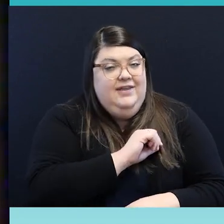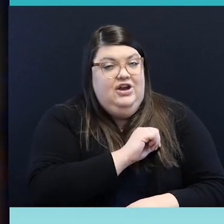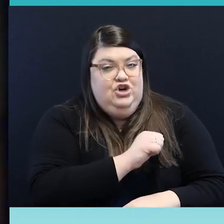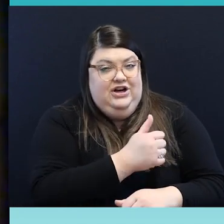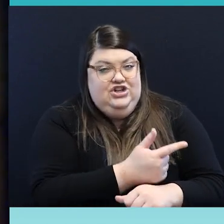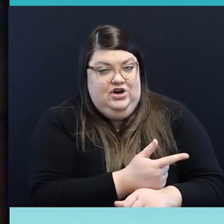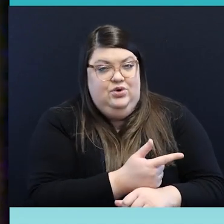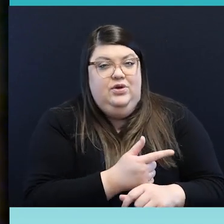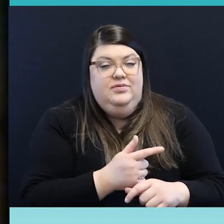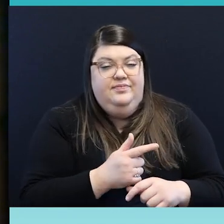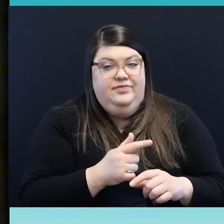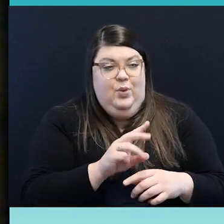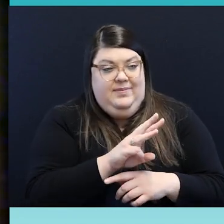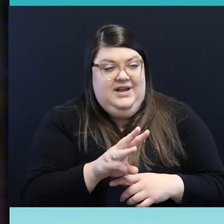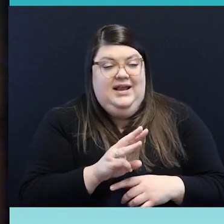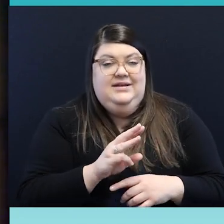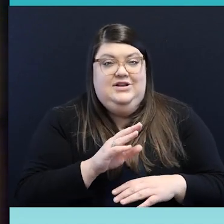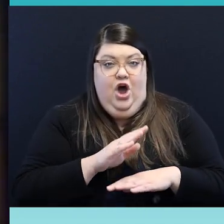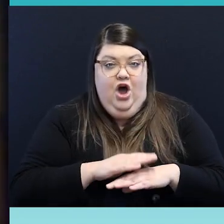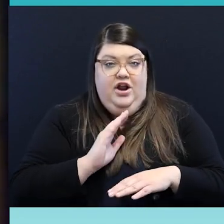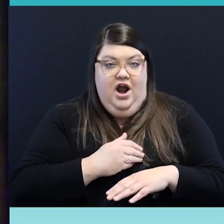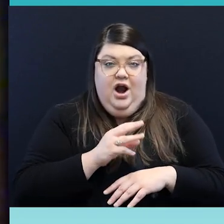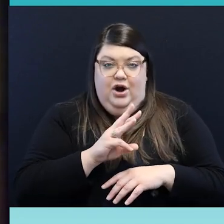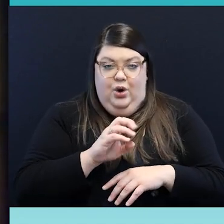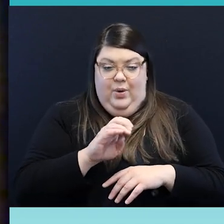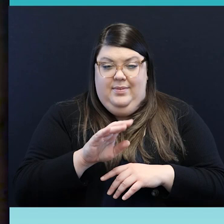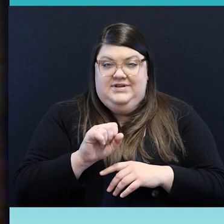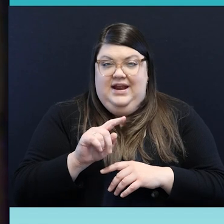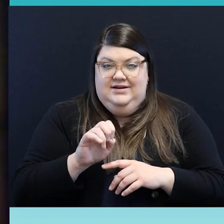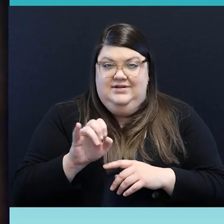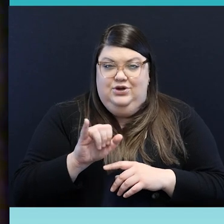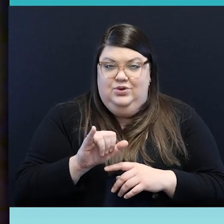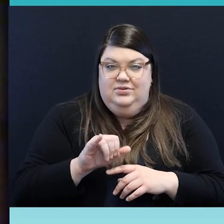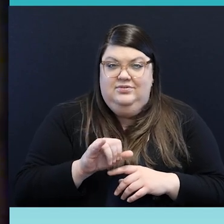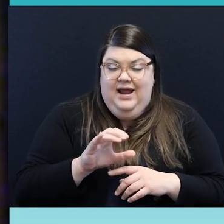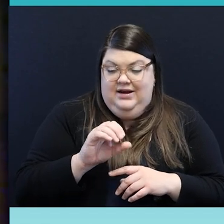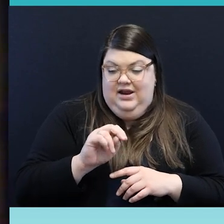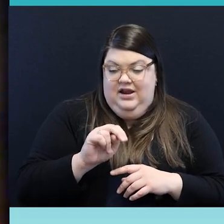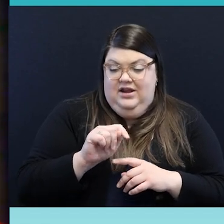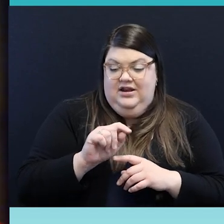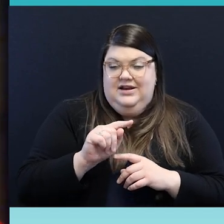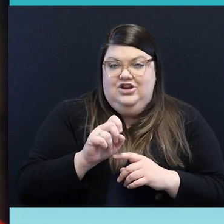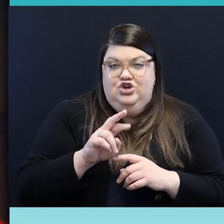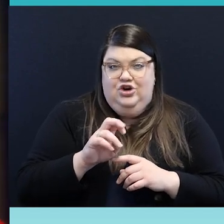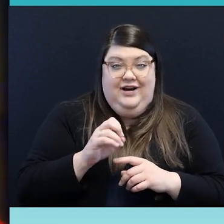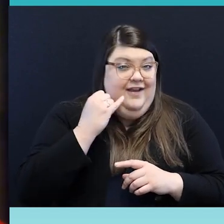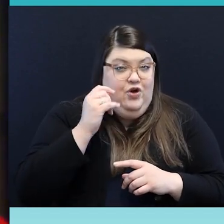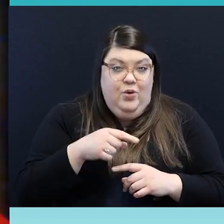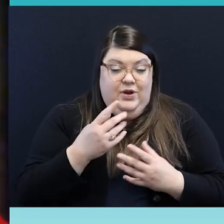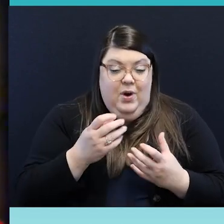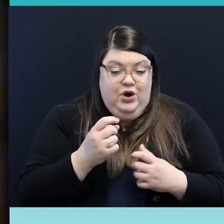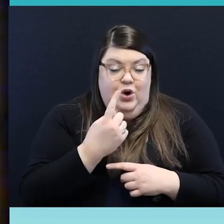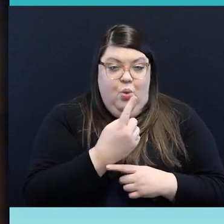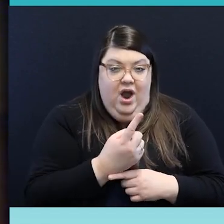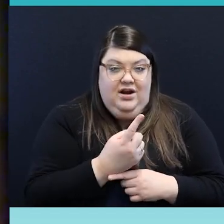on our website, as is the Contexture site. So if you only want to go to one website, you can go to our website, and we